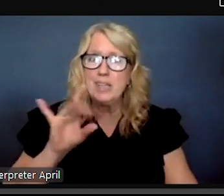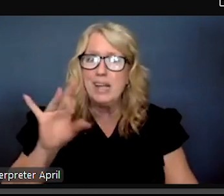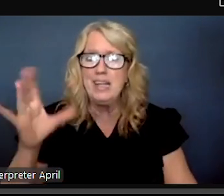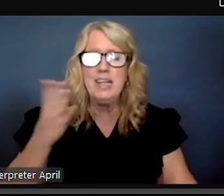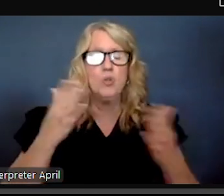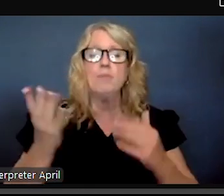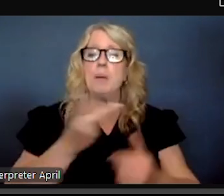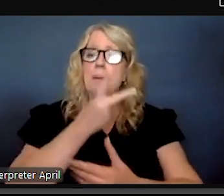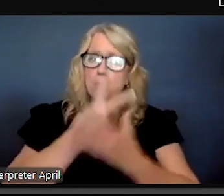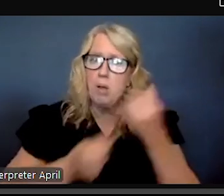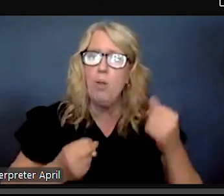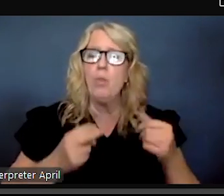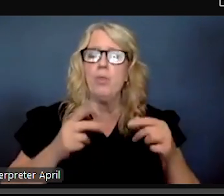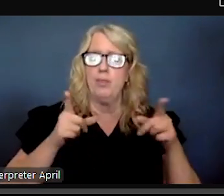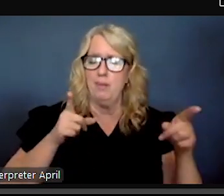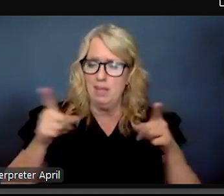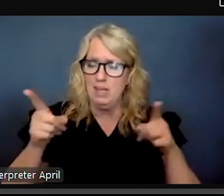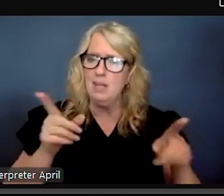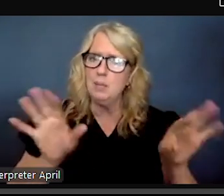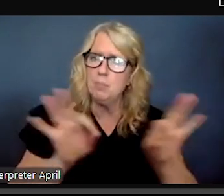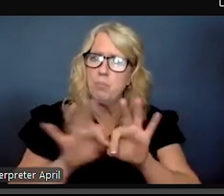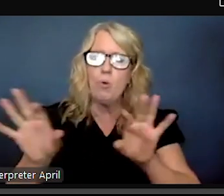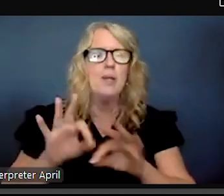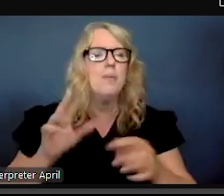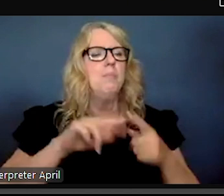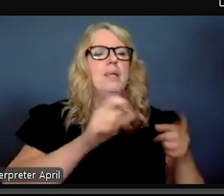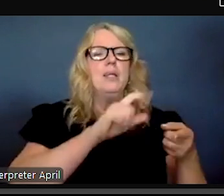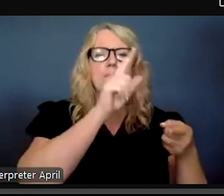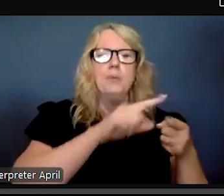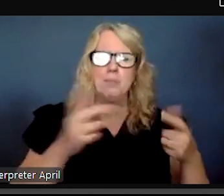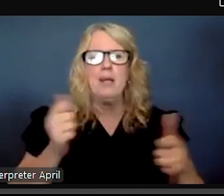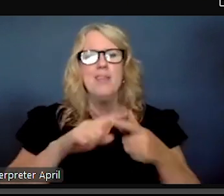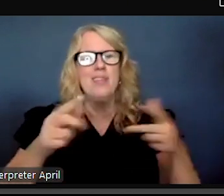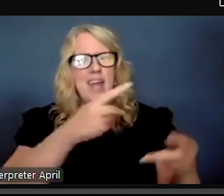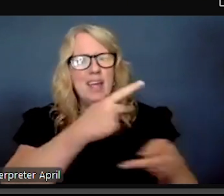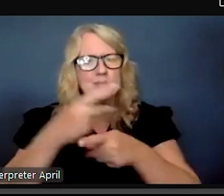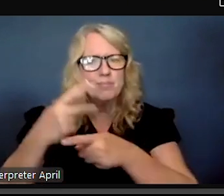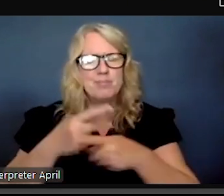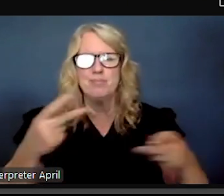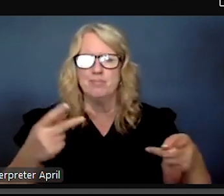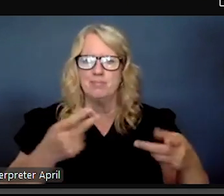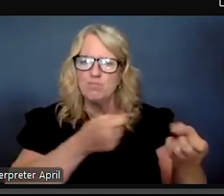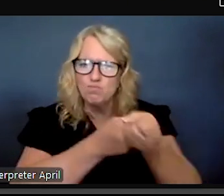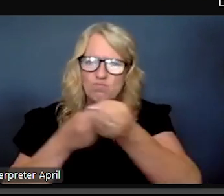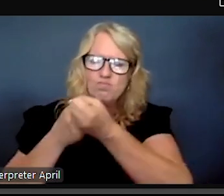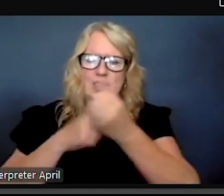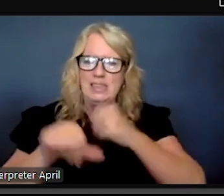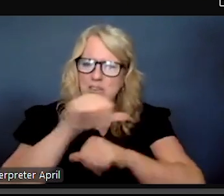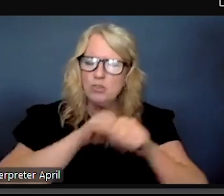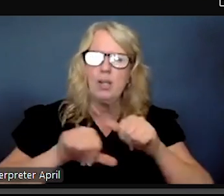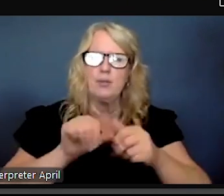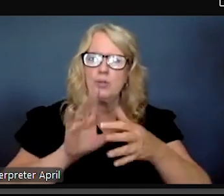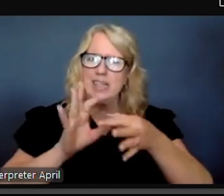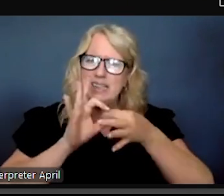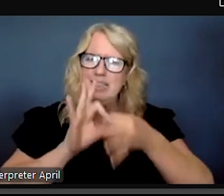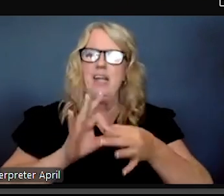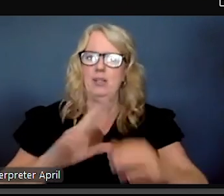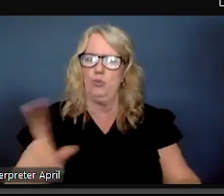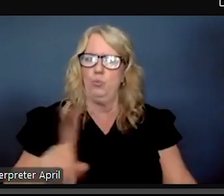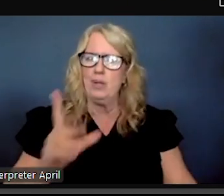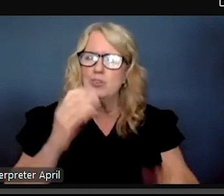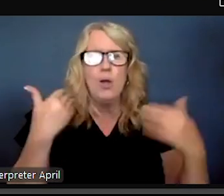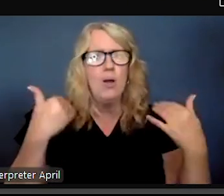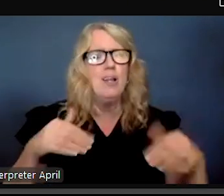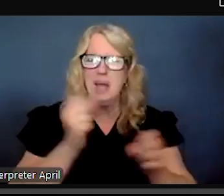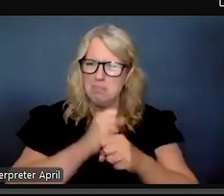have their place. So they really they don't diminish one another, they feed on one another, and they really help people connect where they need to connect. So it makes a